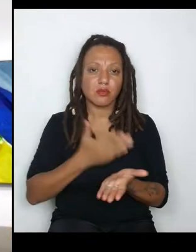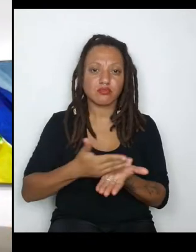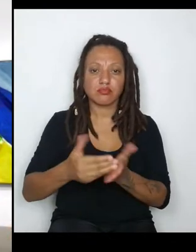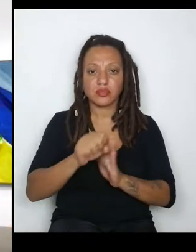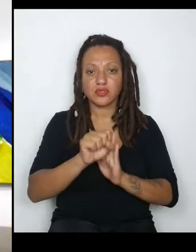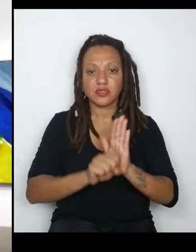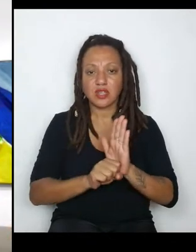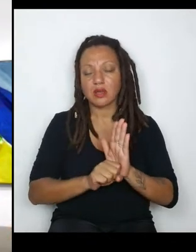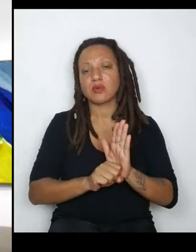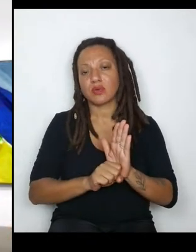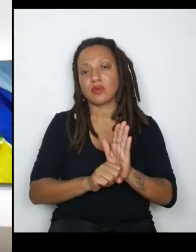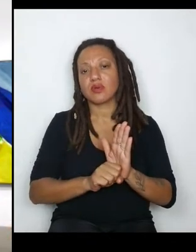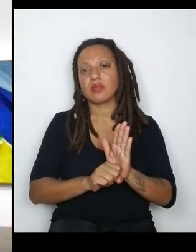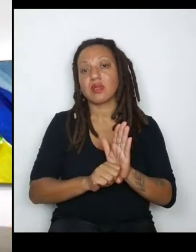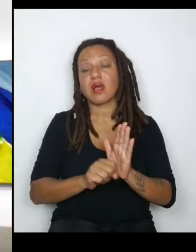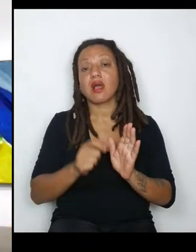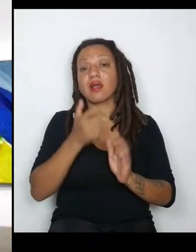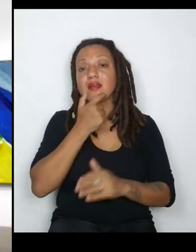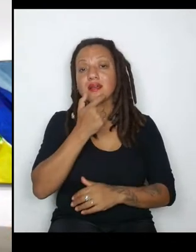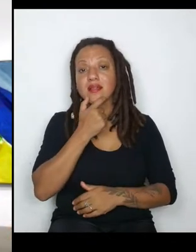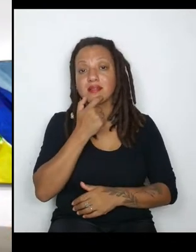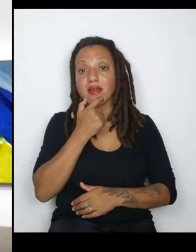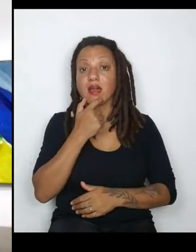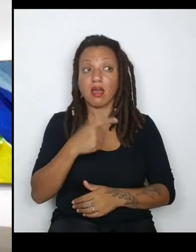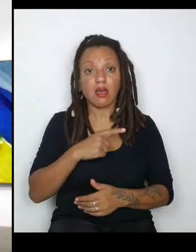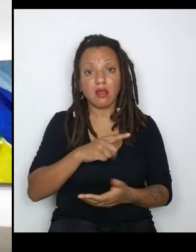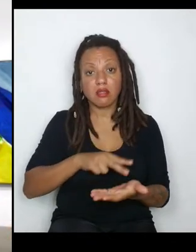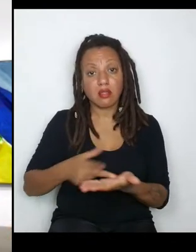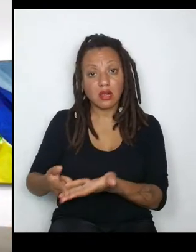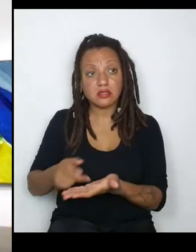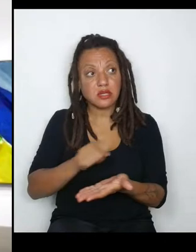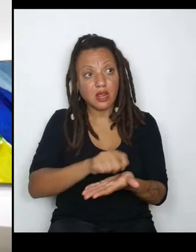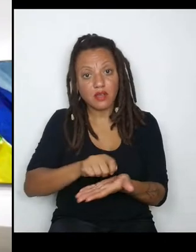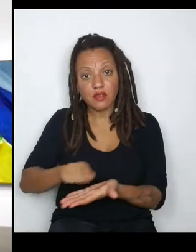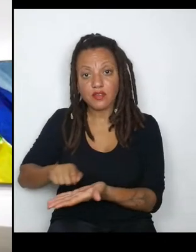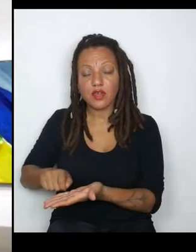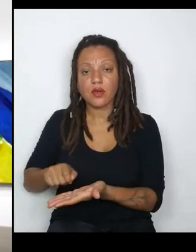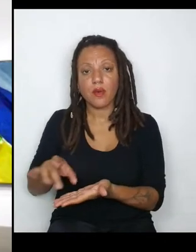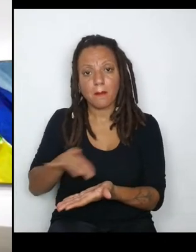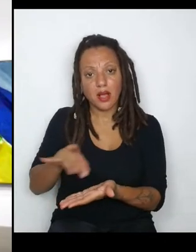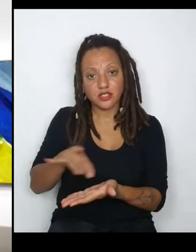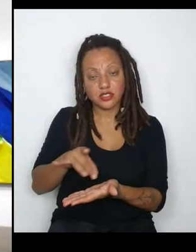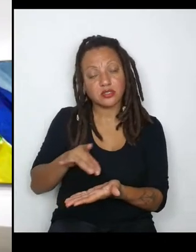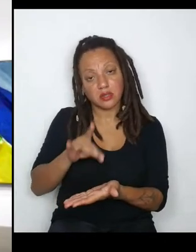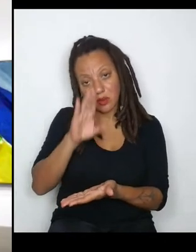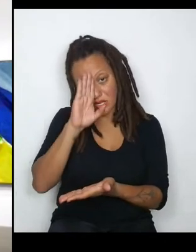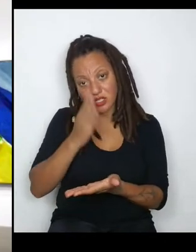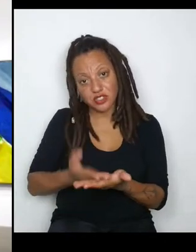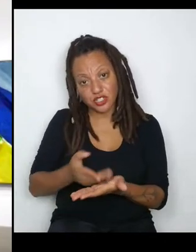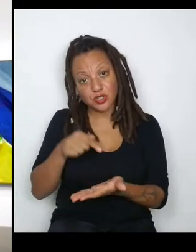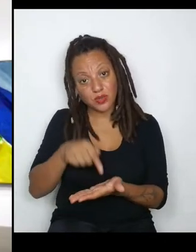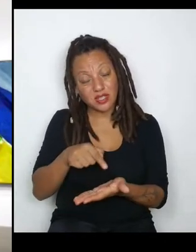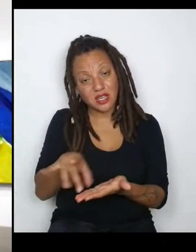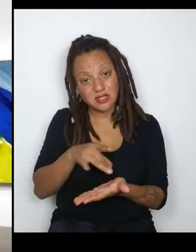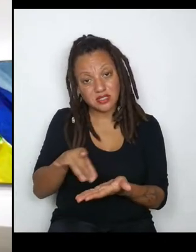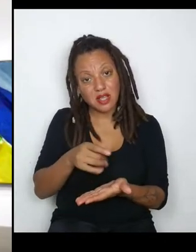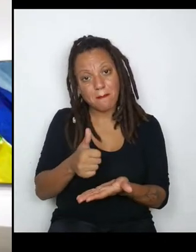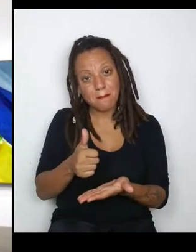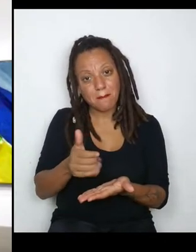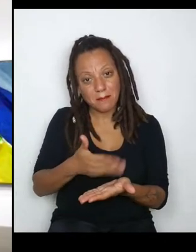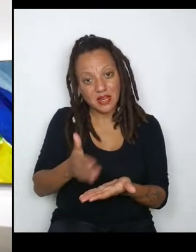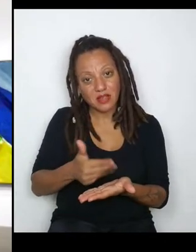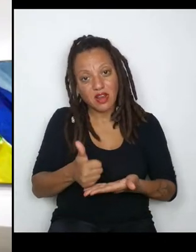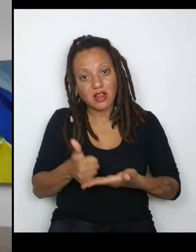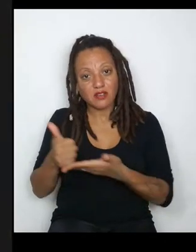and we have reason to believe that he had them with him when he went to uh to polynesia of course he